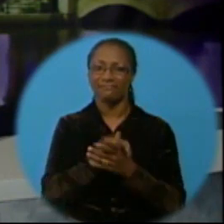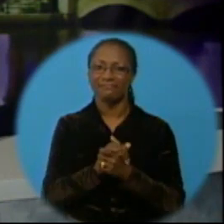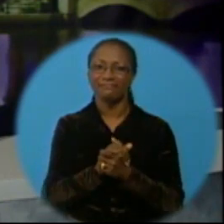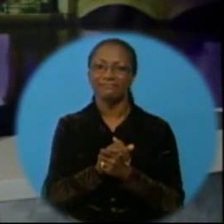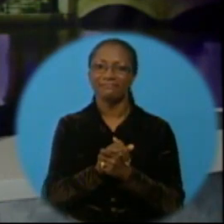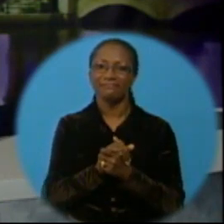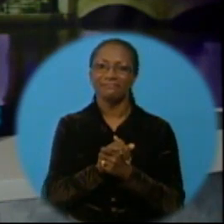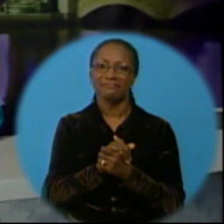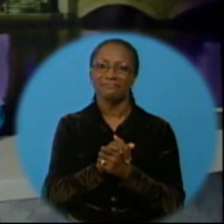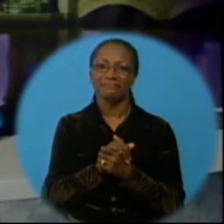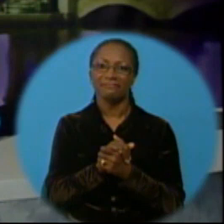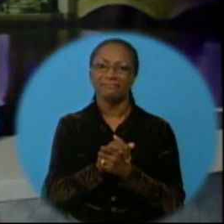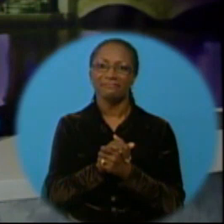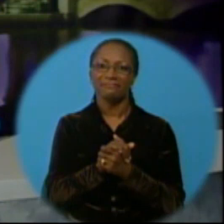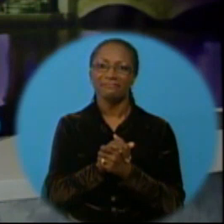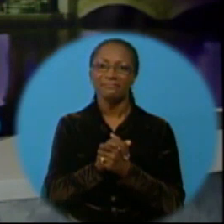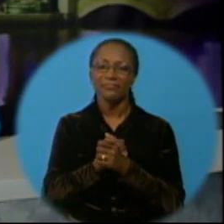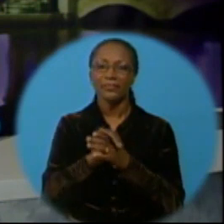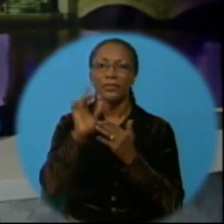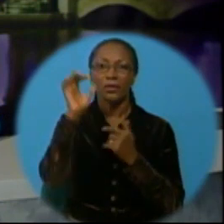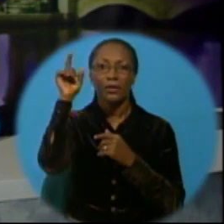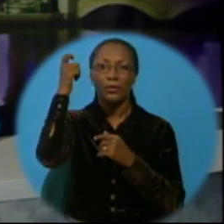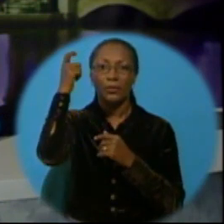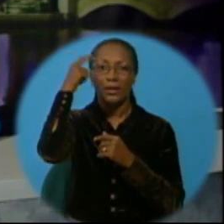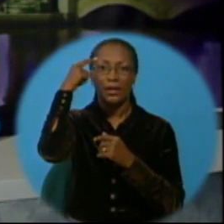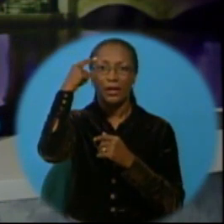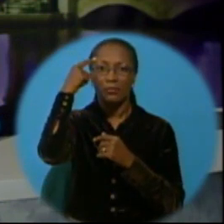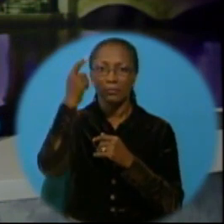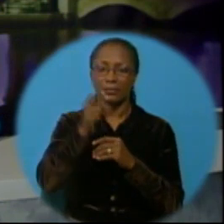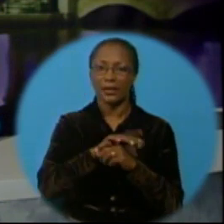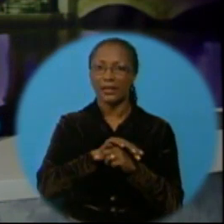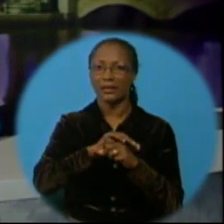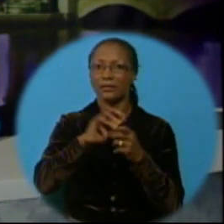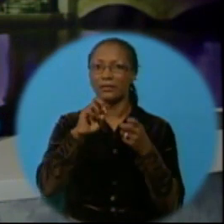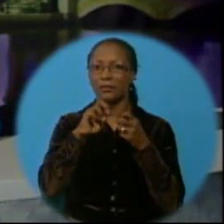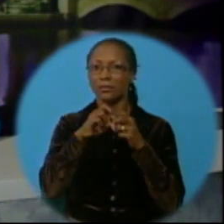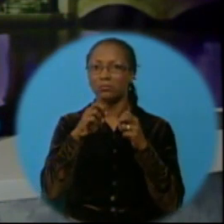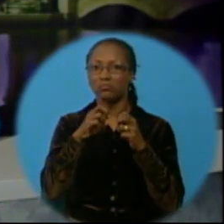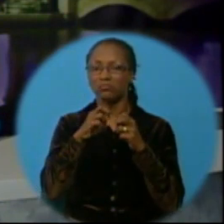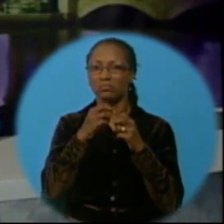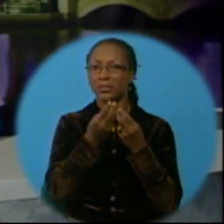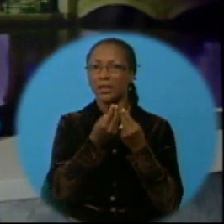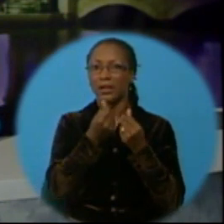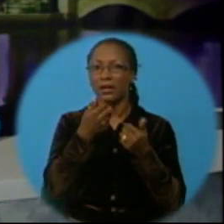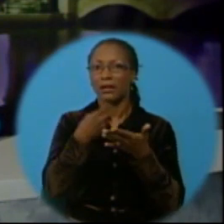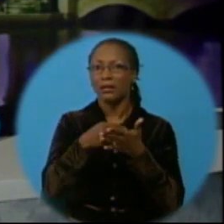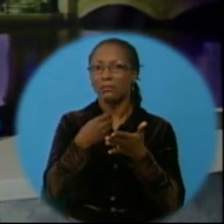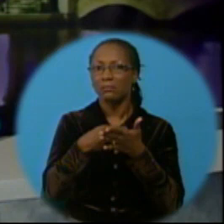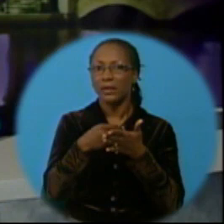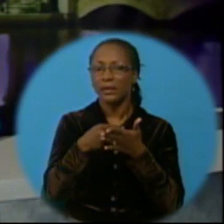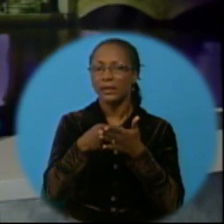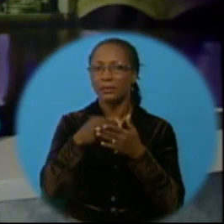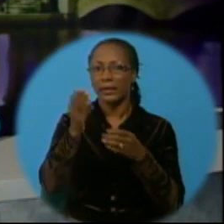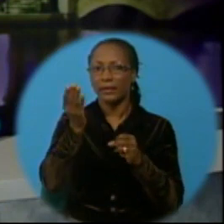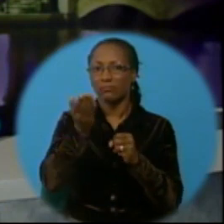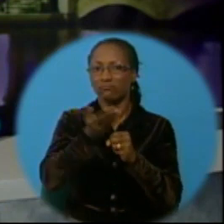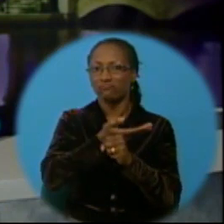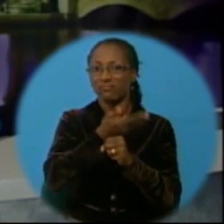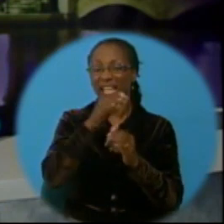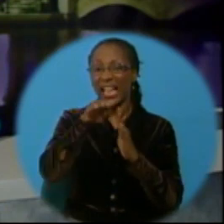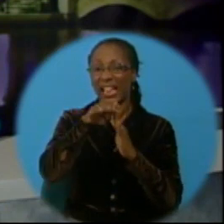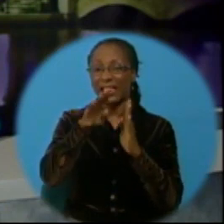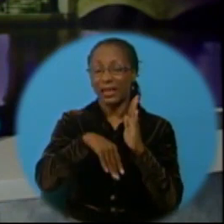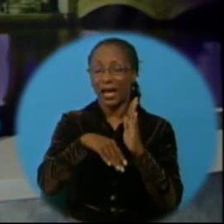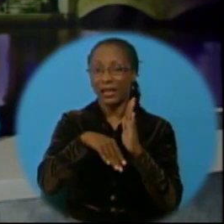With government subventions being cut in half, the head of the Family Planning Association says financing will be a main